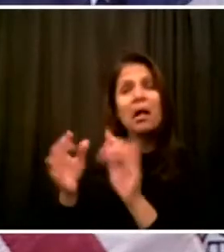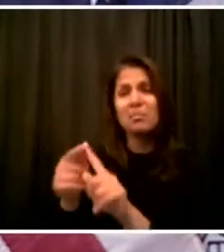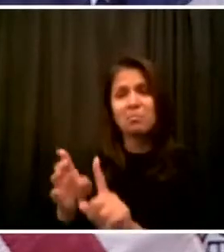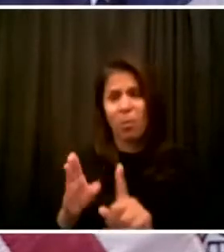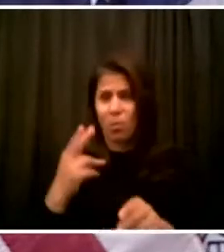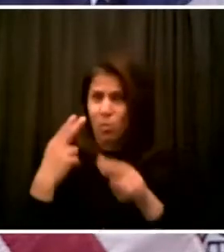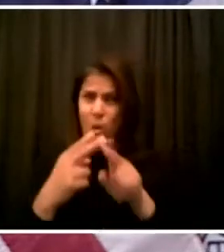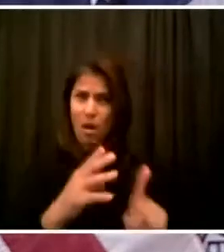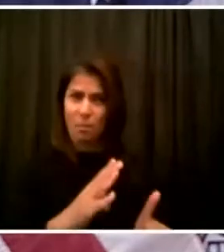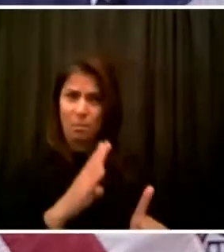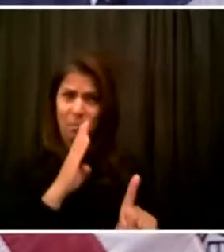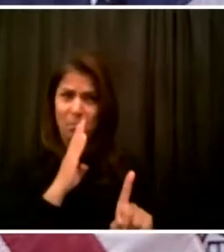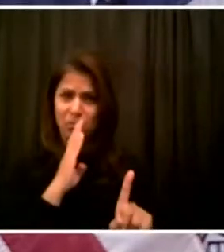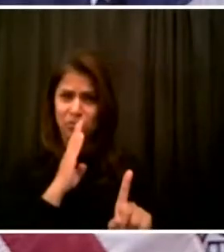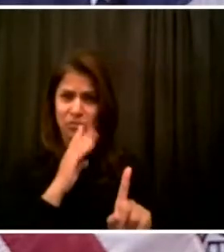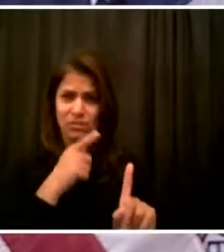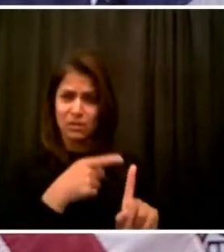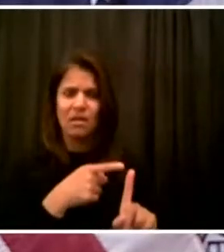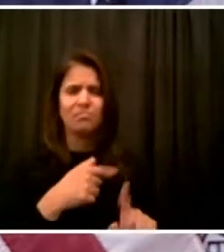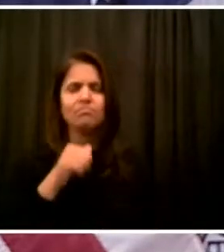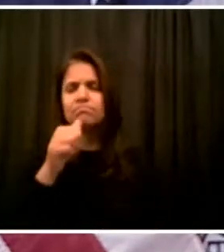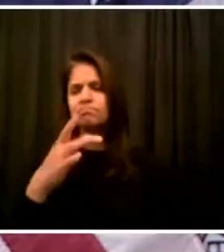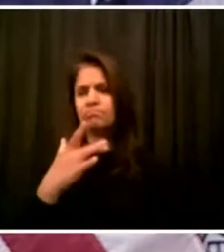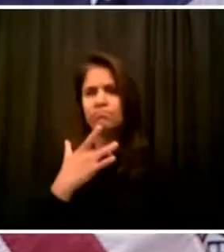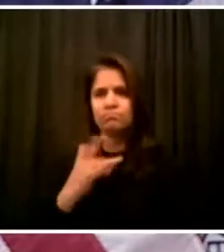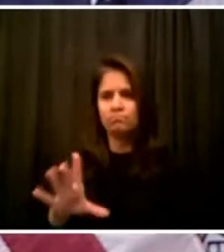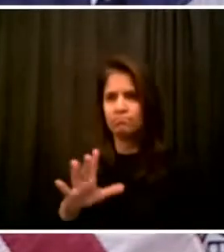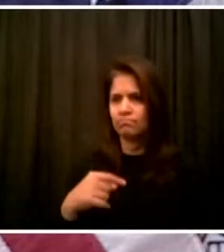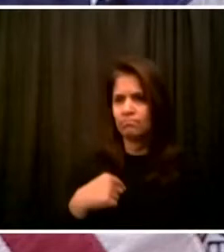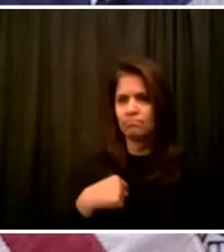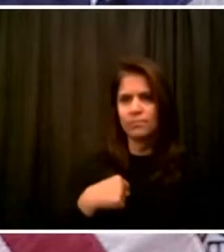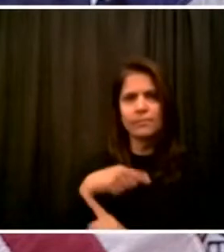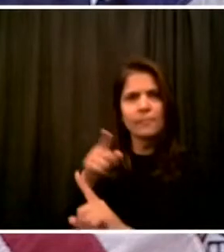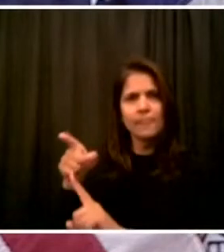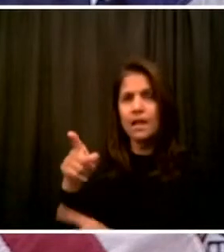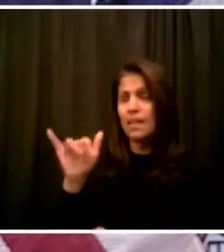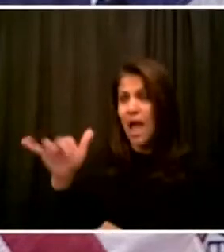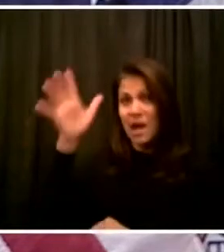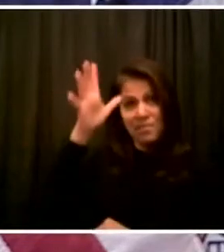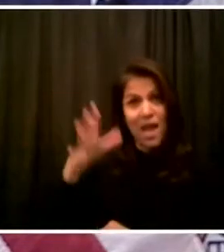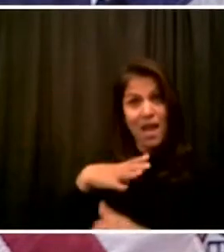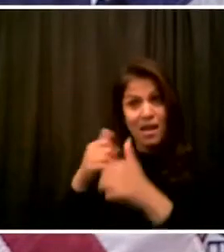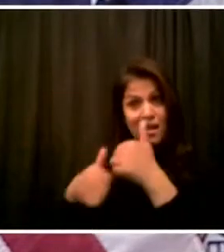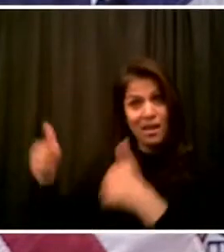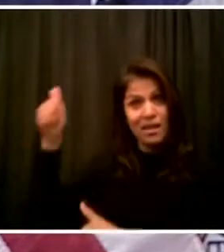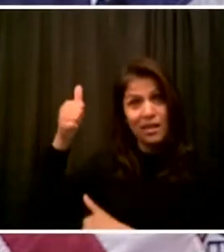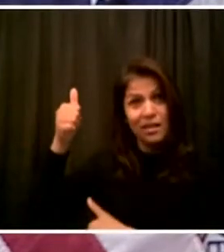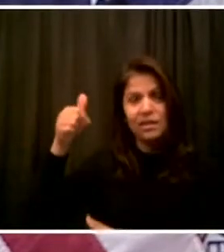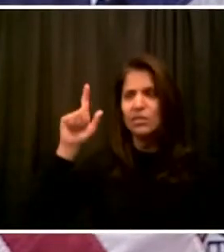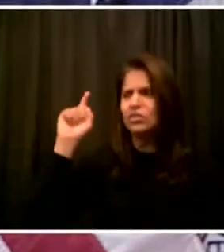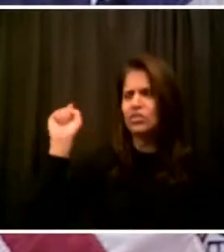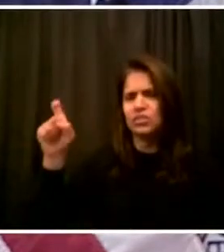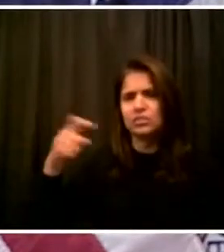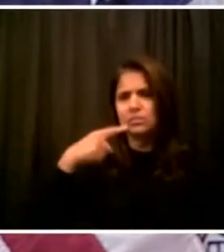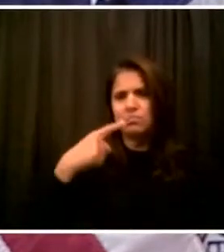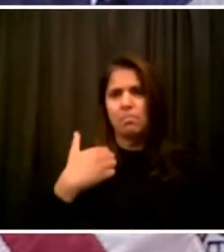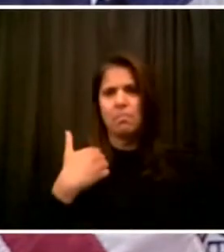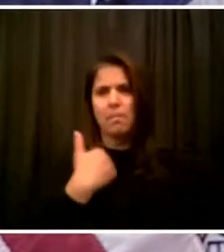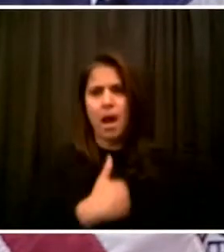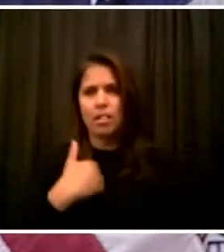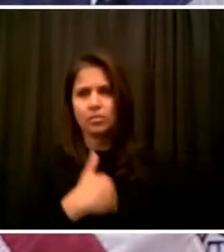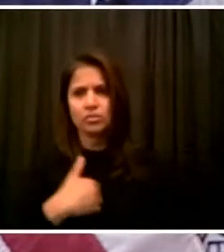have learned long ago that so much of what comes out of the SBA is divisive and meant to set the city back. I don't know how